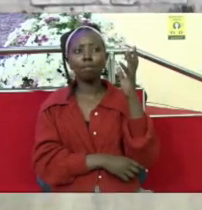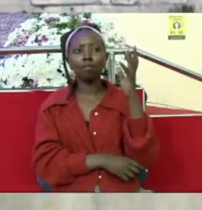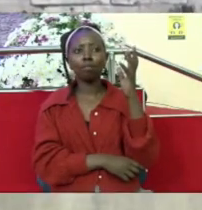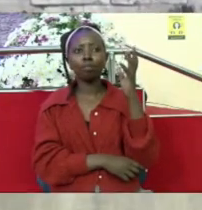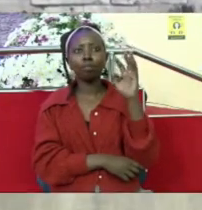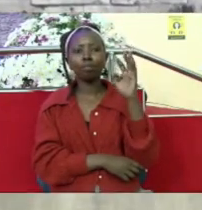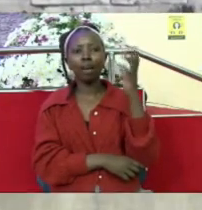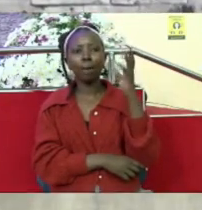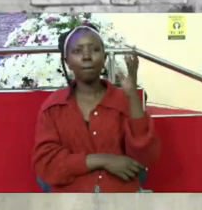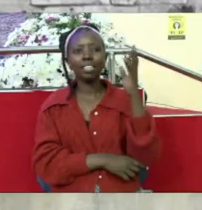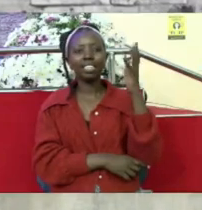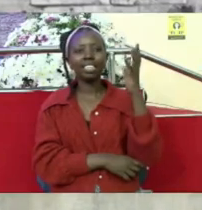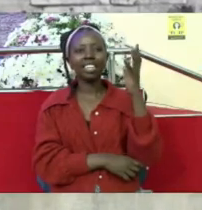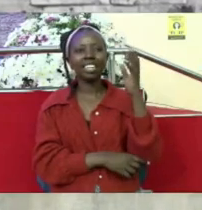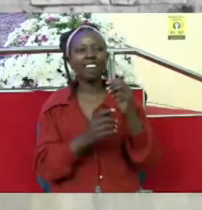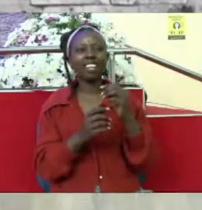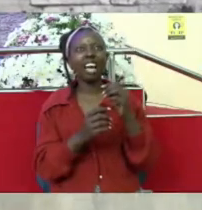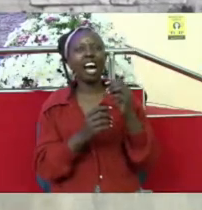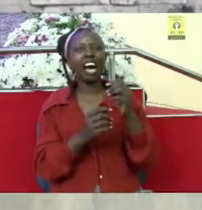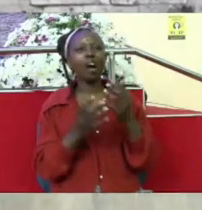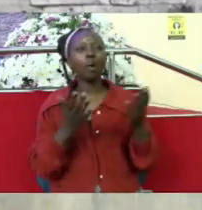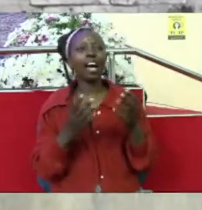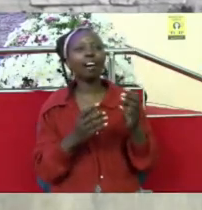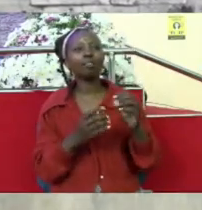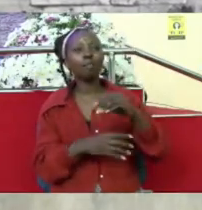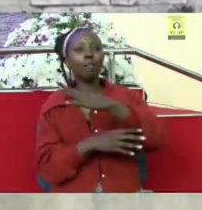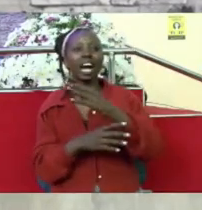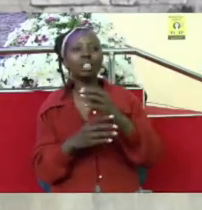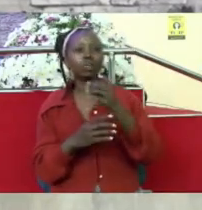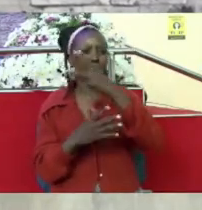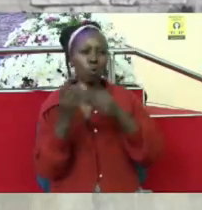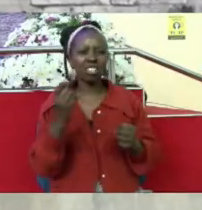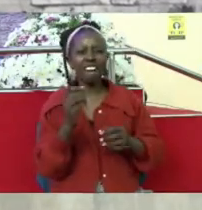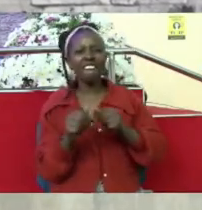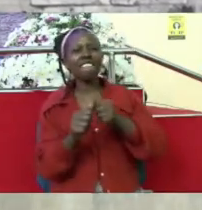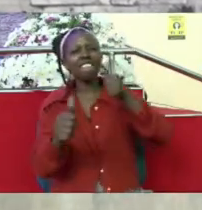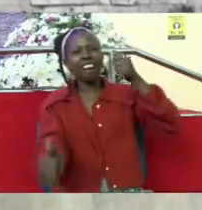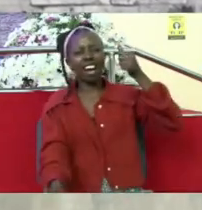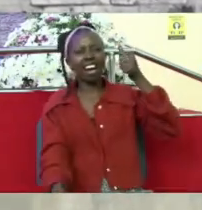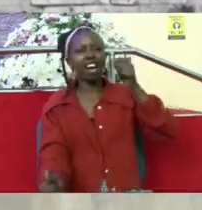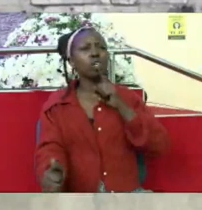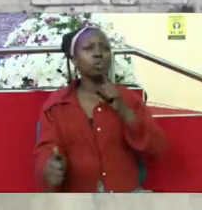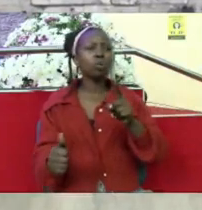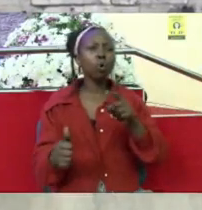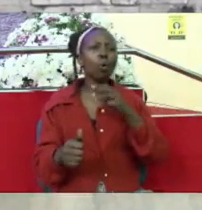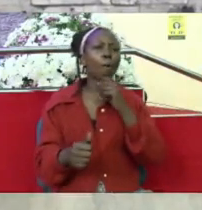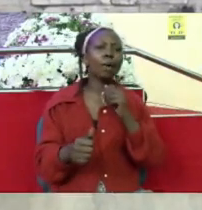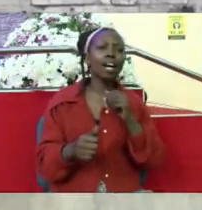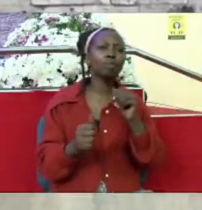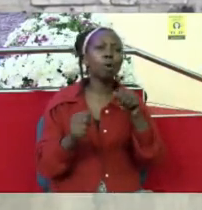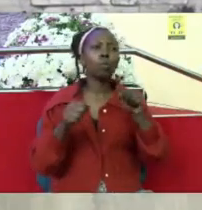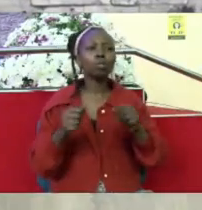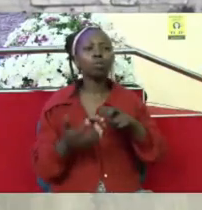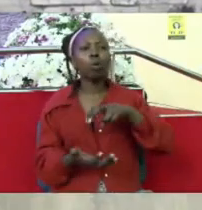the branch was 10 feet. So he had to run and jump 10 feet plus,